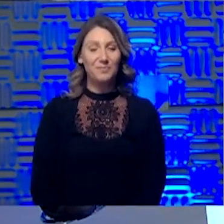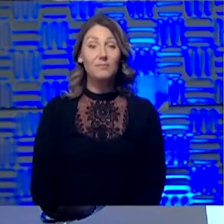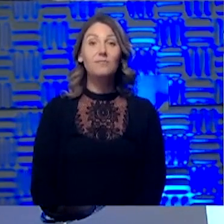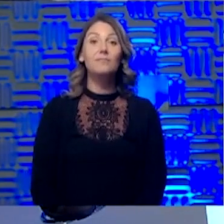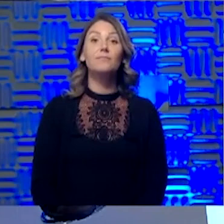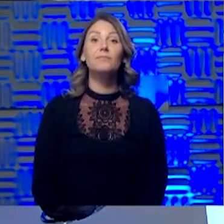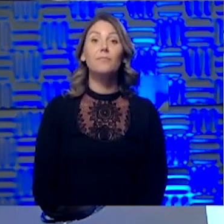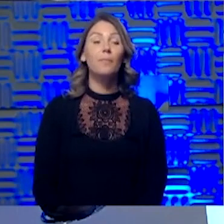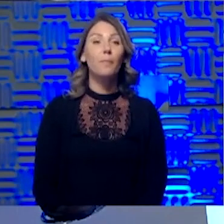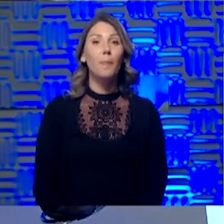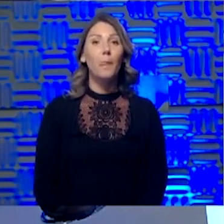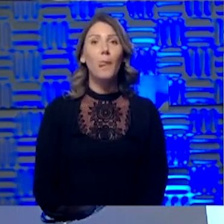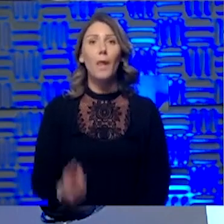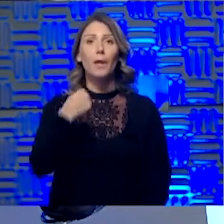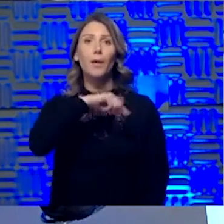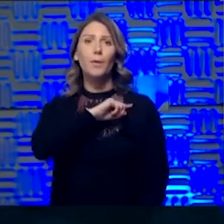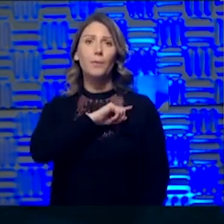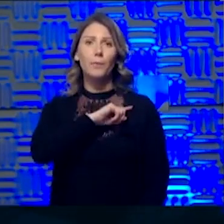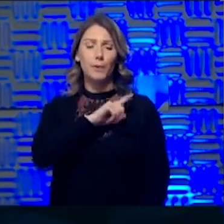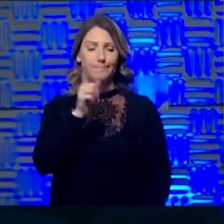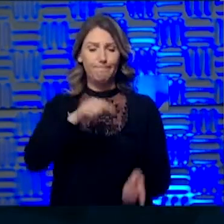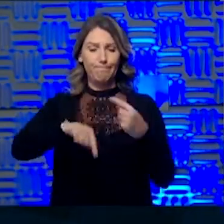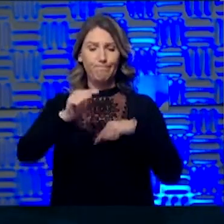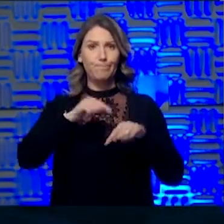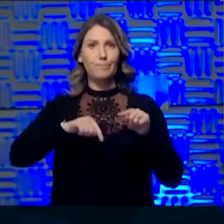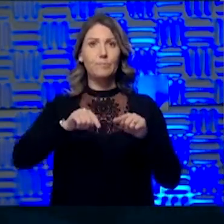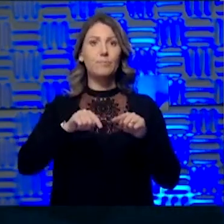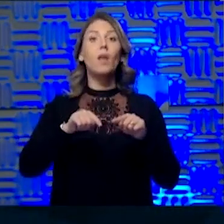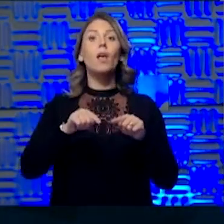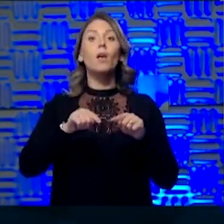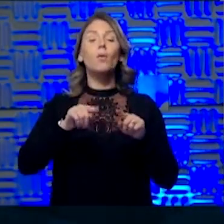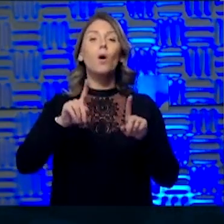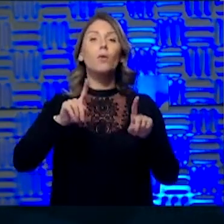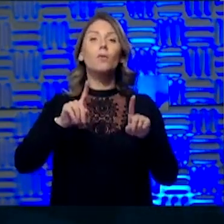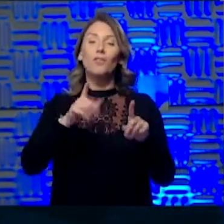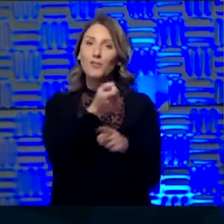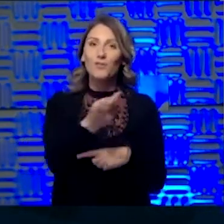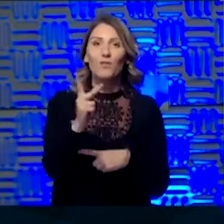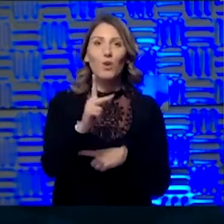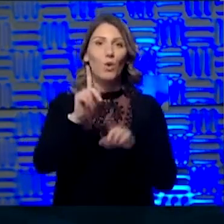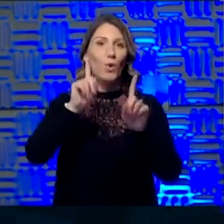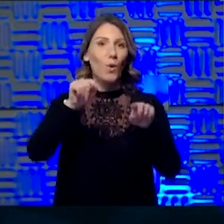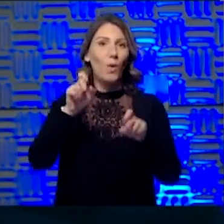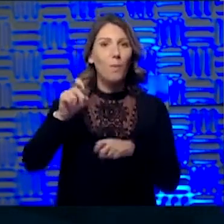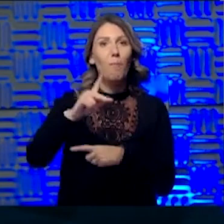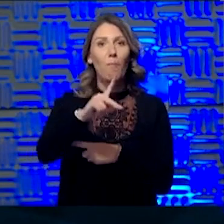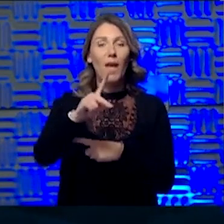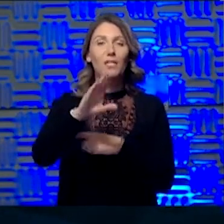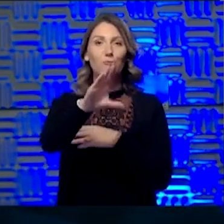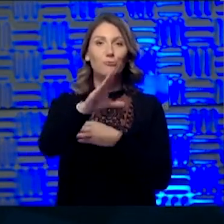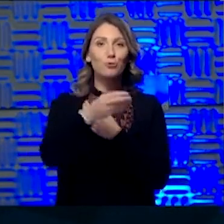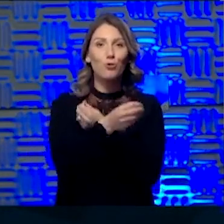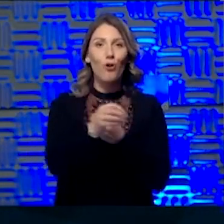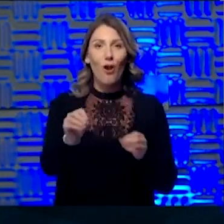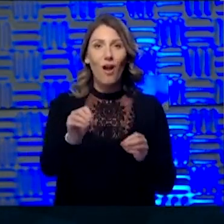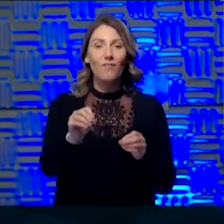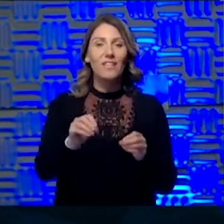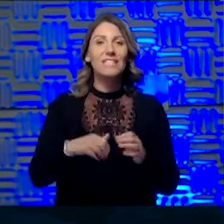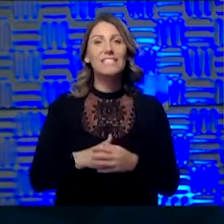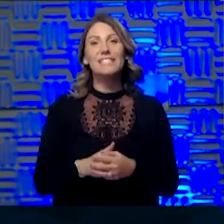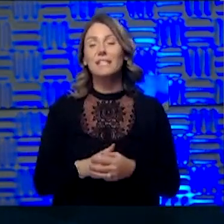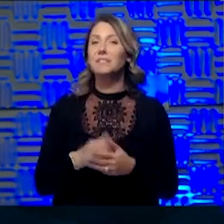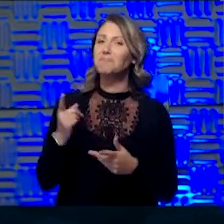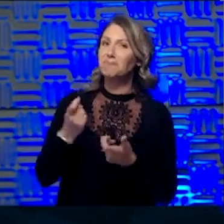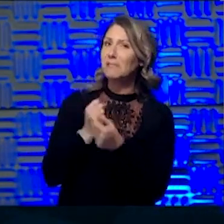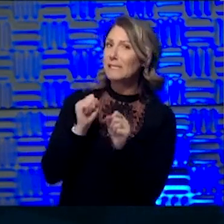So we're talking about going back into the office. Well, there's a couple going back into the office. Safe. So what